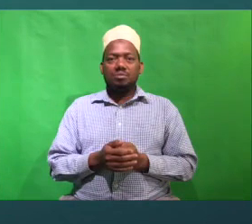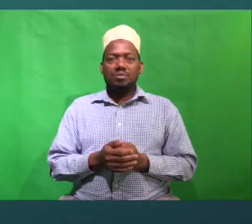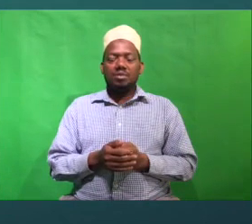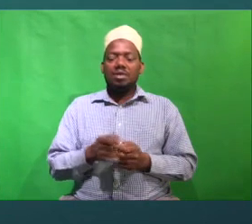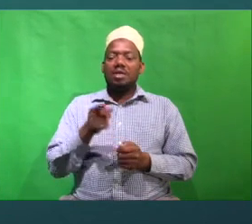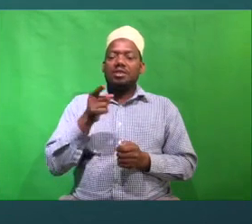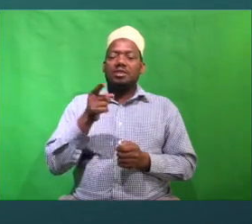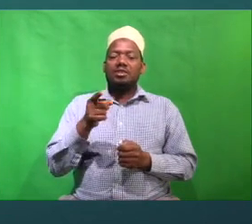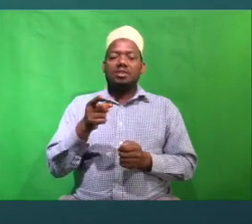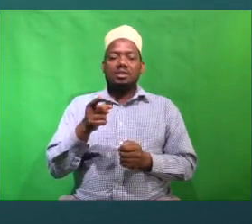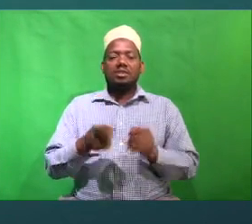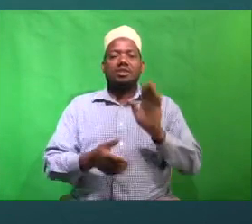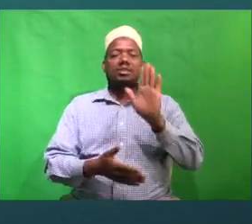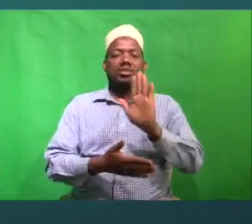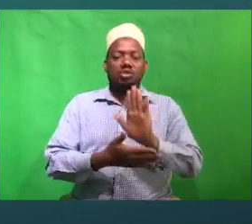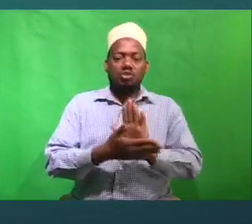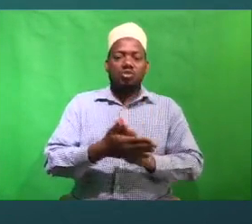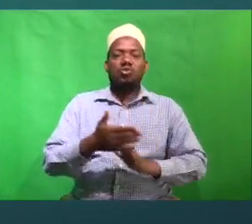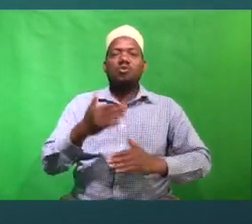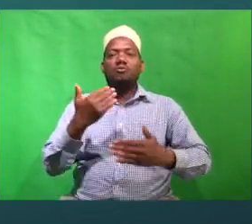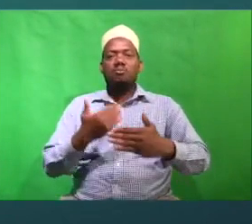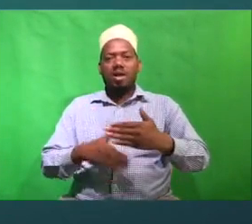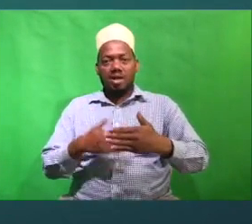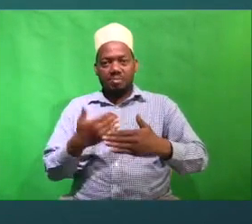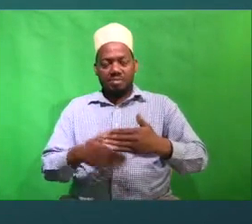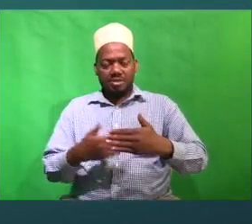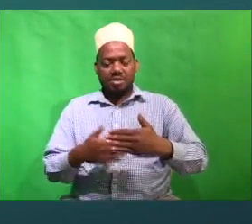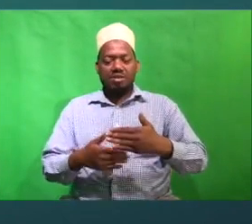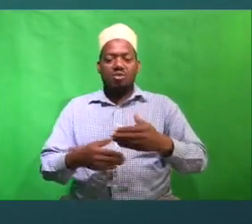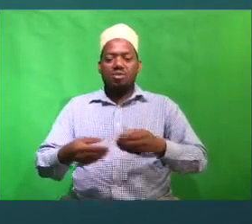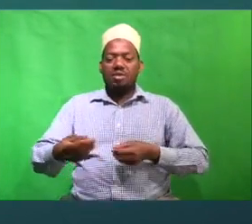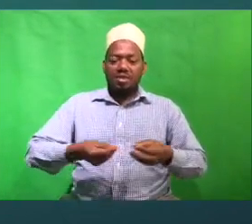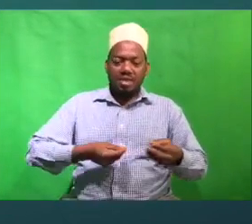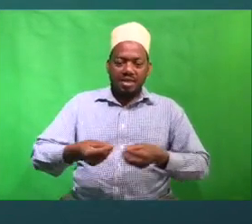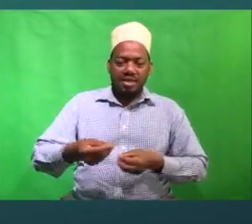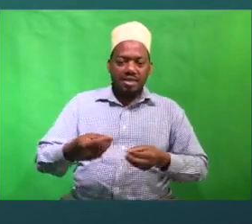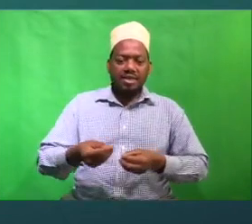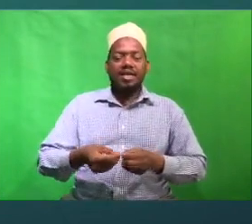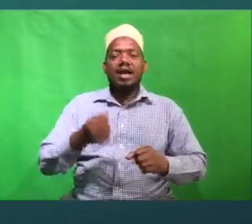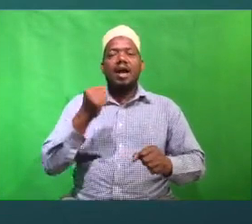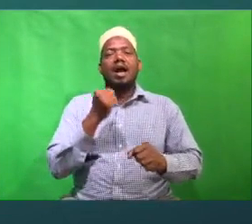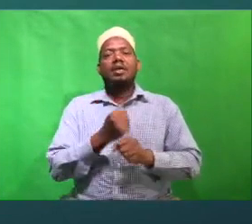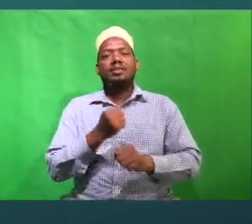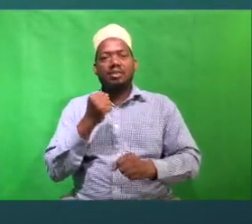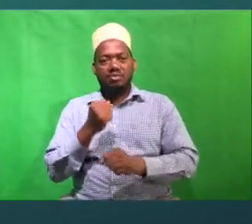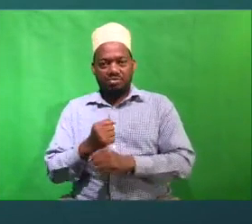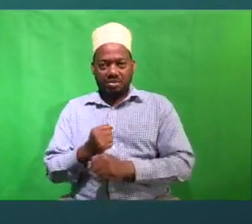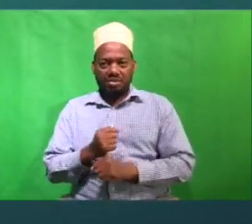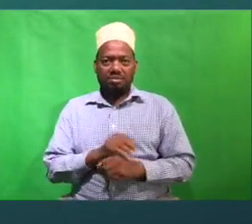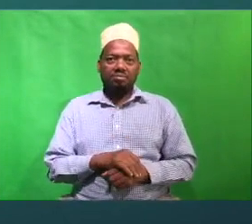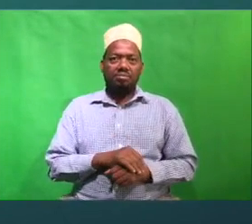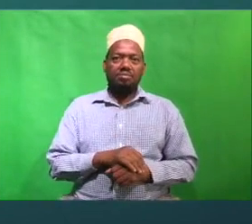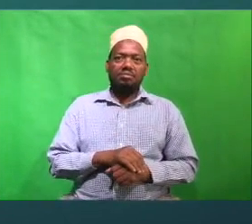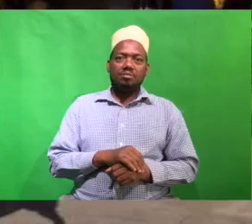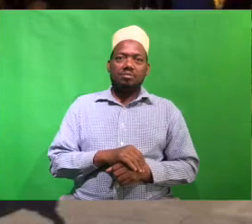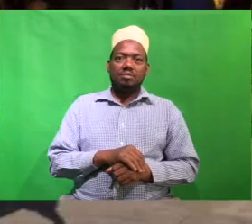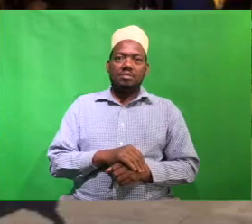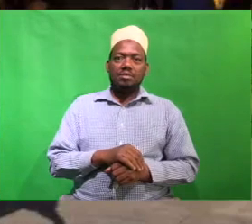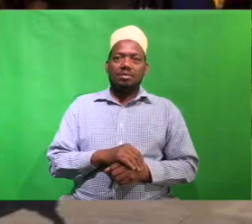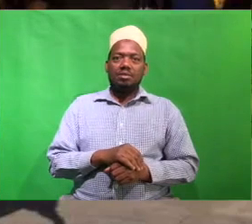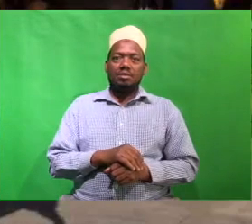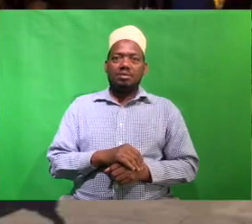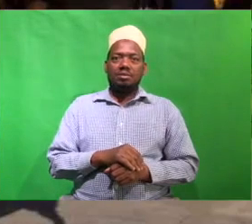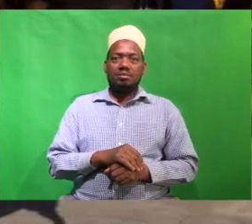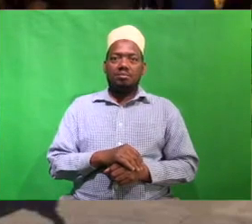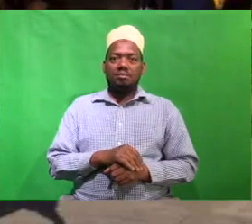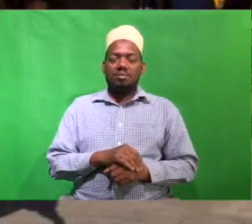that the source of market in any trade activities. As you see in the picture, the